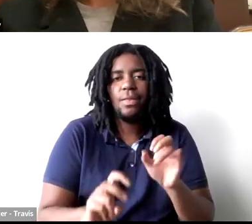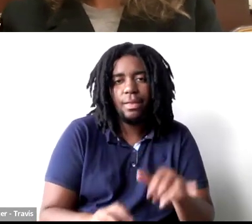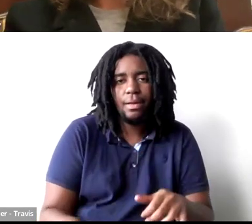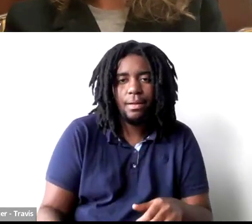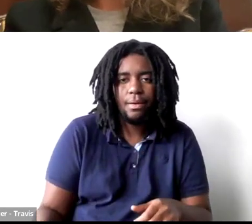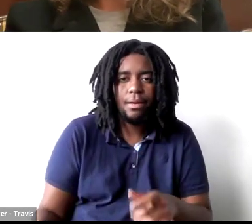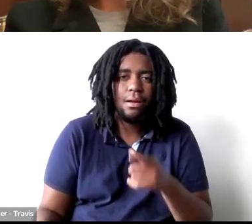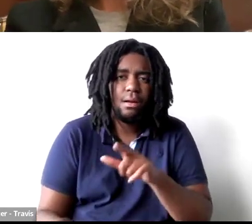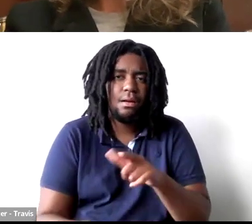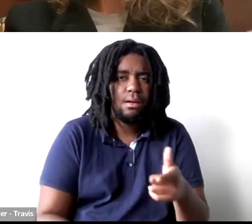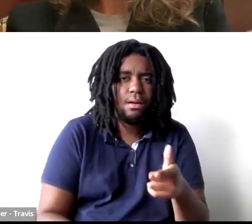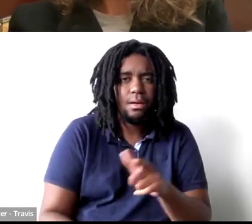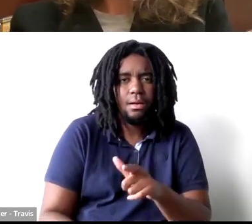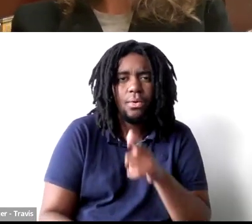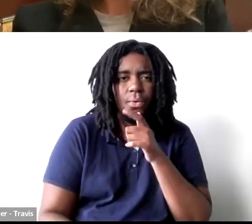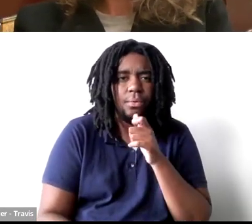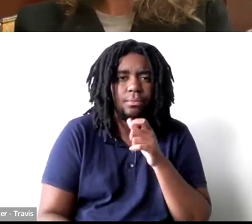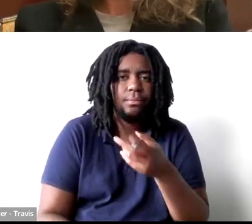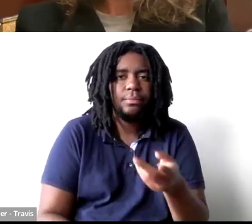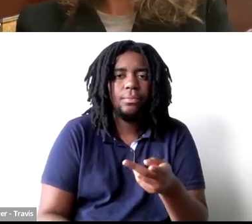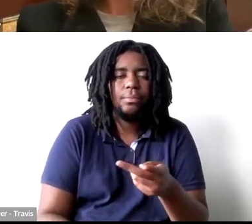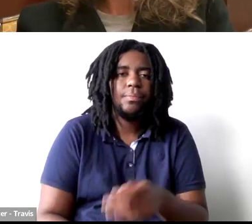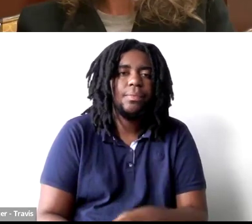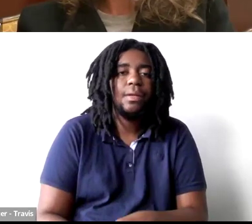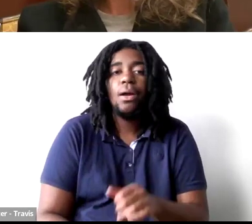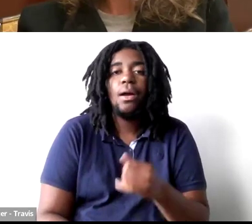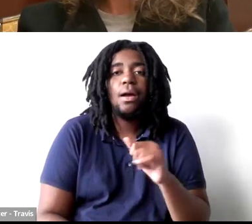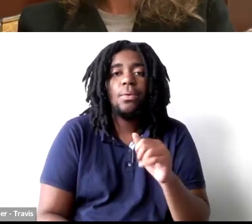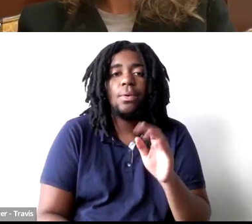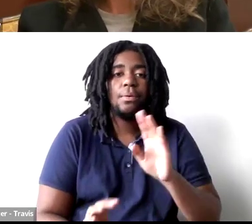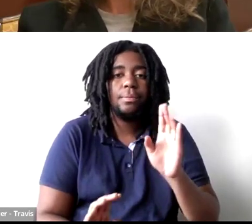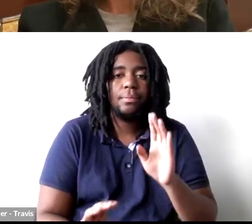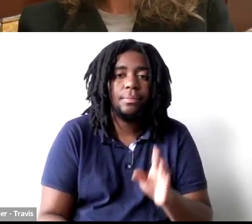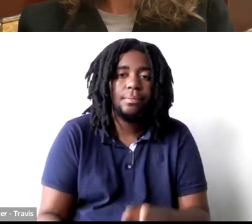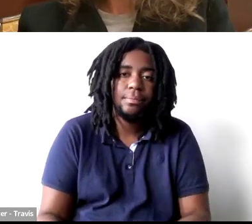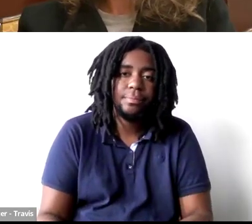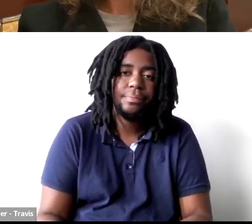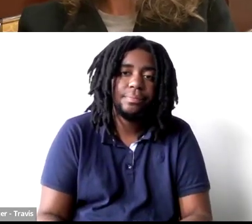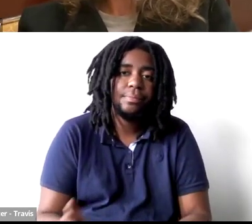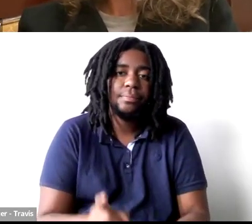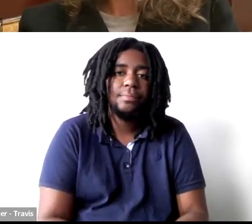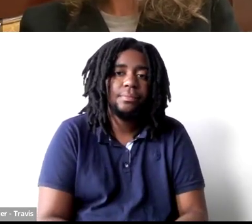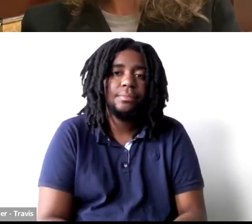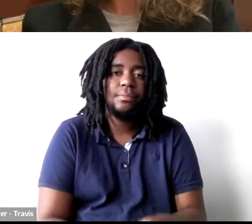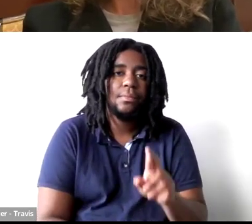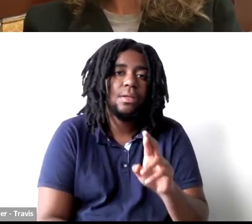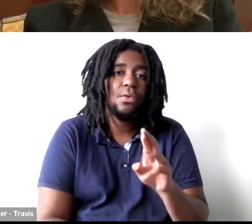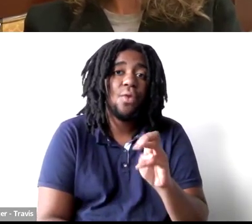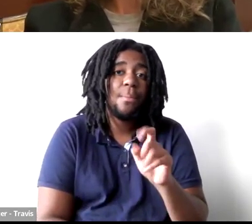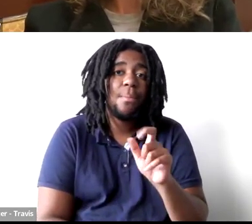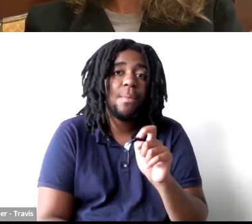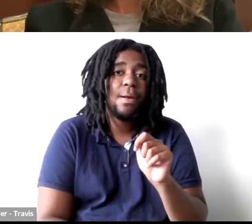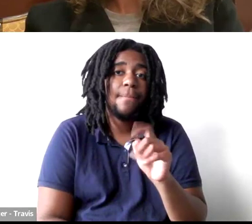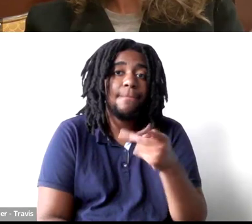asking me or Lauren or both of us? Both of you, yeah, anybody. We've actually already got a little It's bit a of beautiful portrait, the Rembrandt Peale portrait. Yeah,